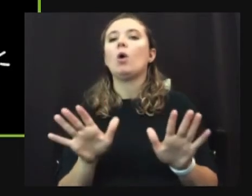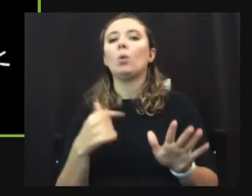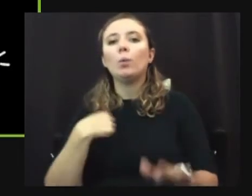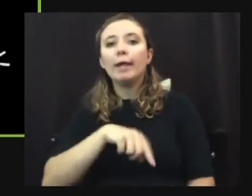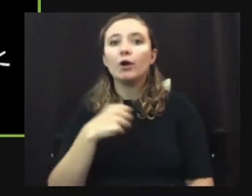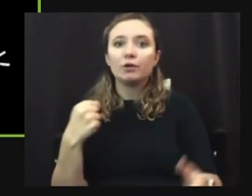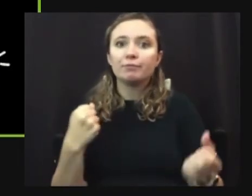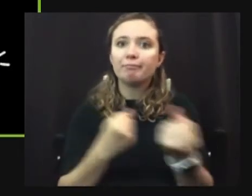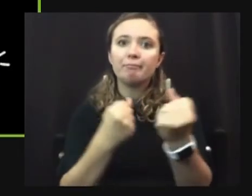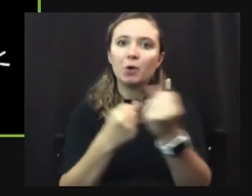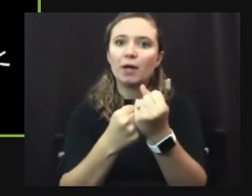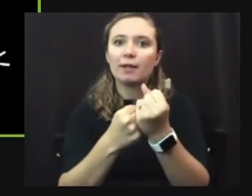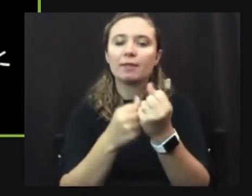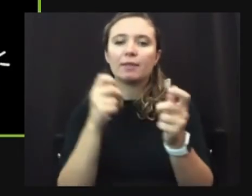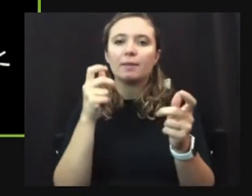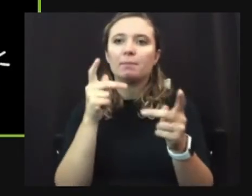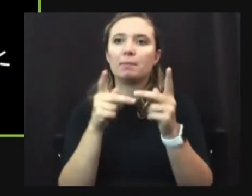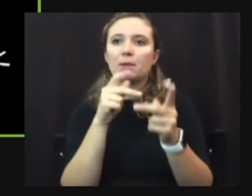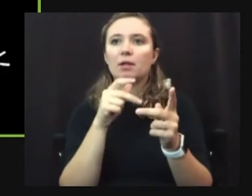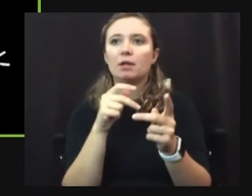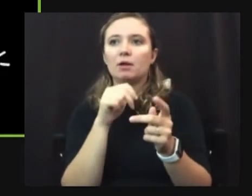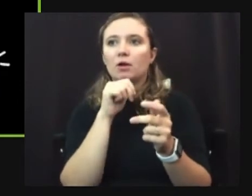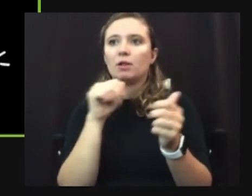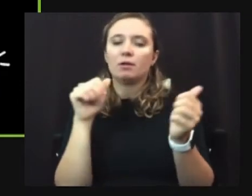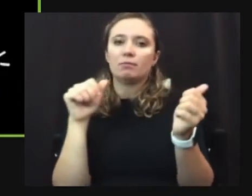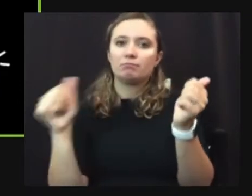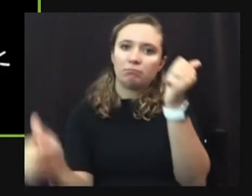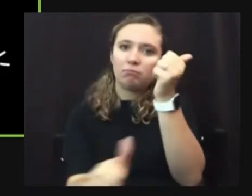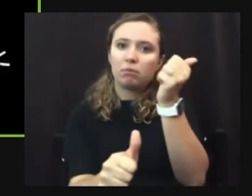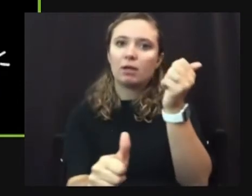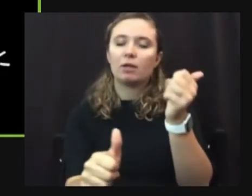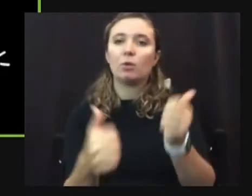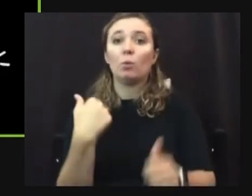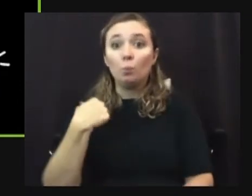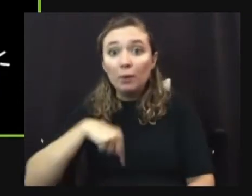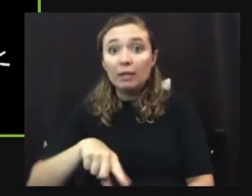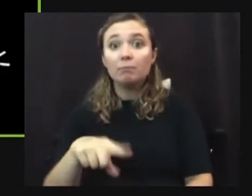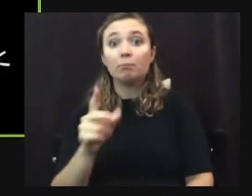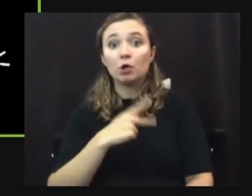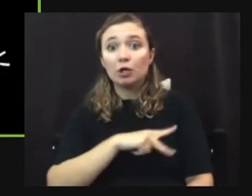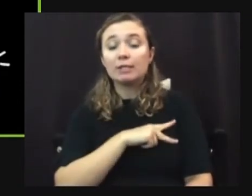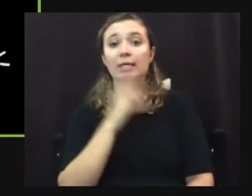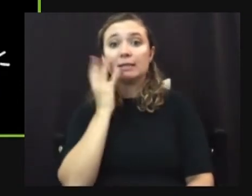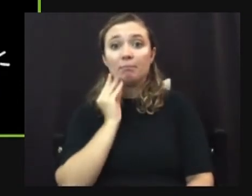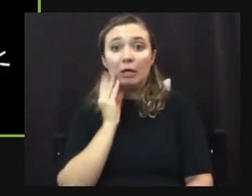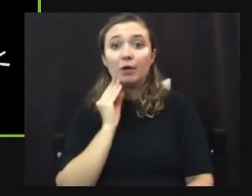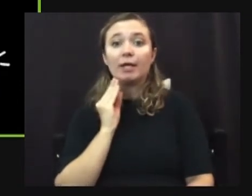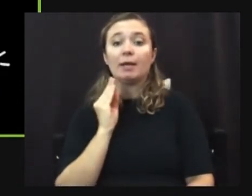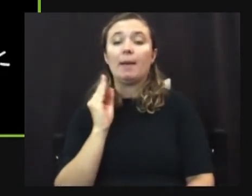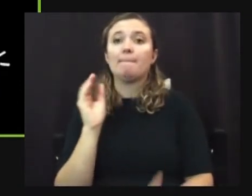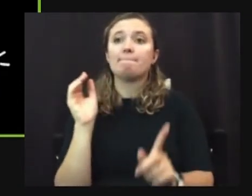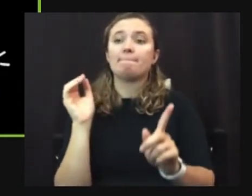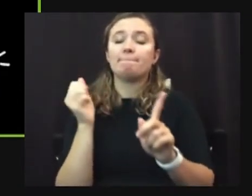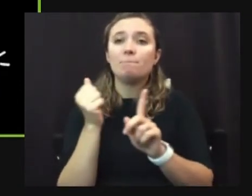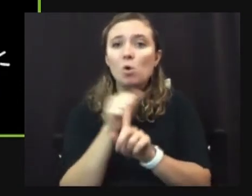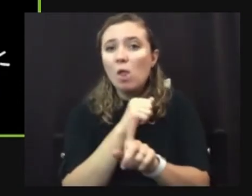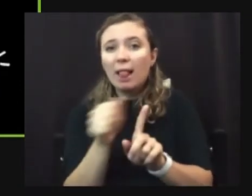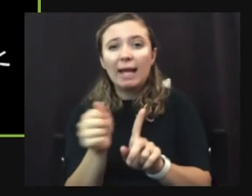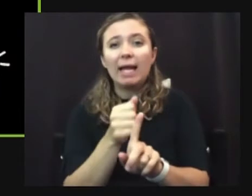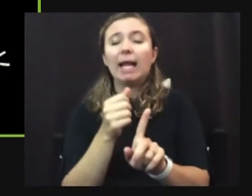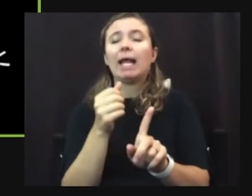we have experienced so much isolation and bullying and